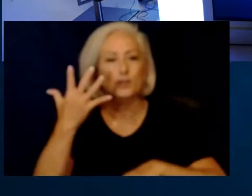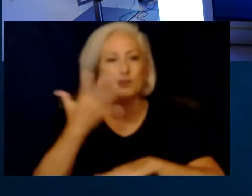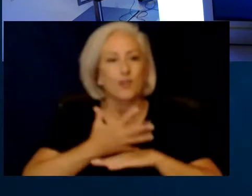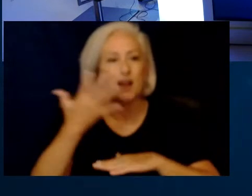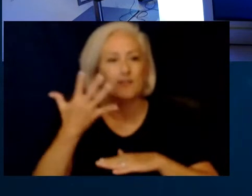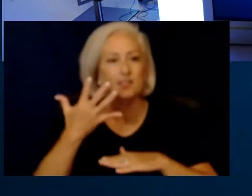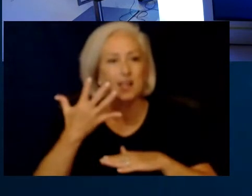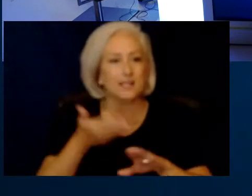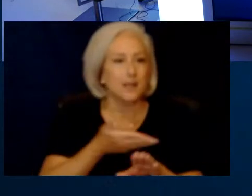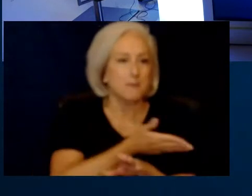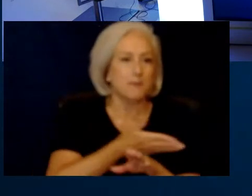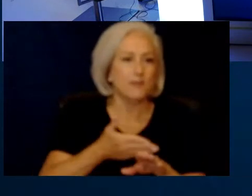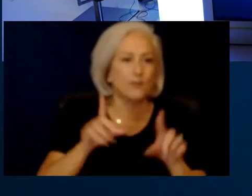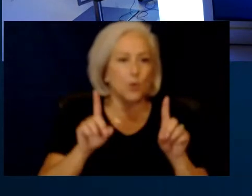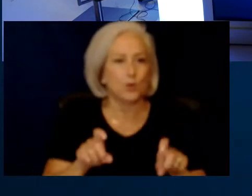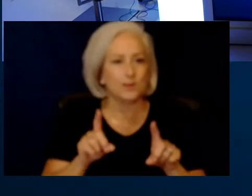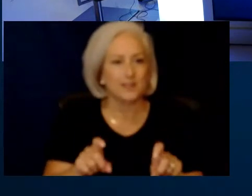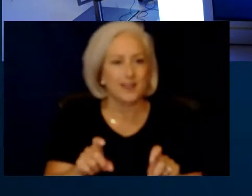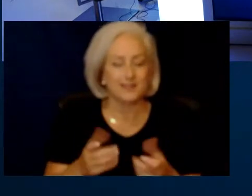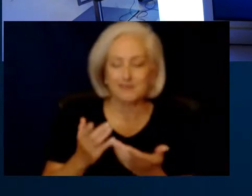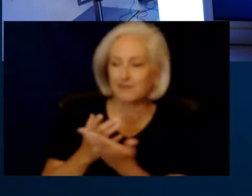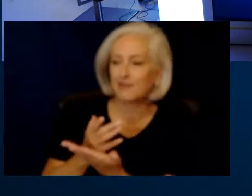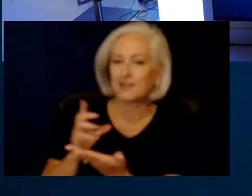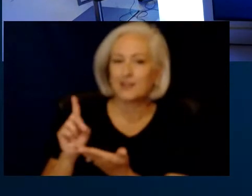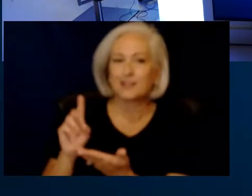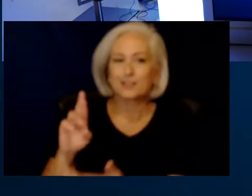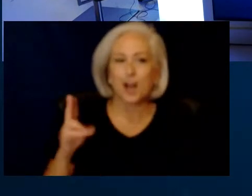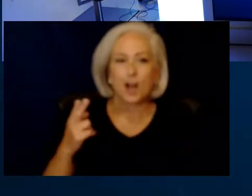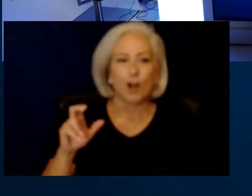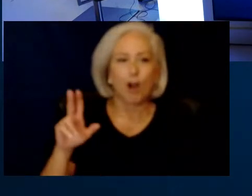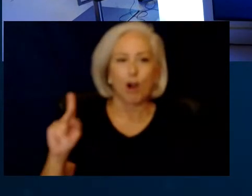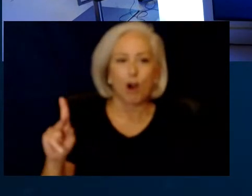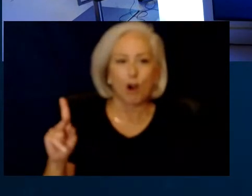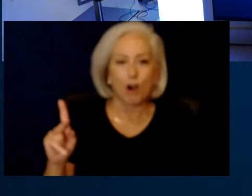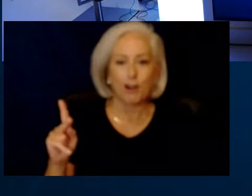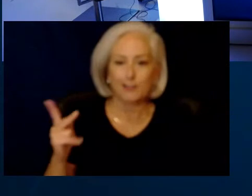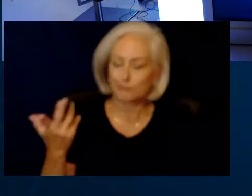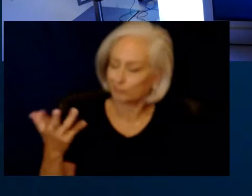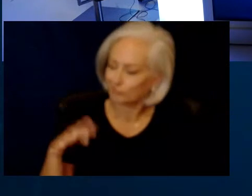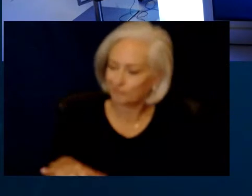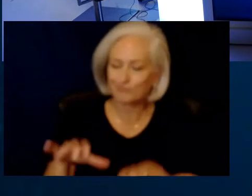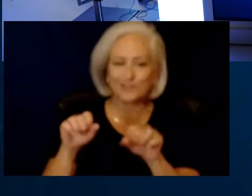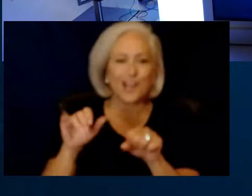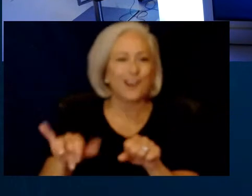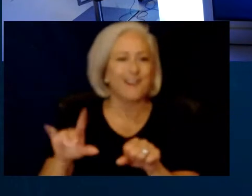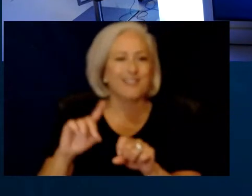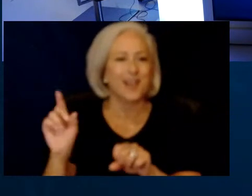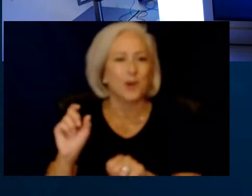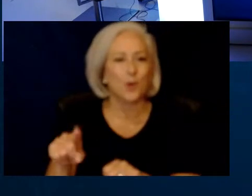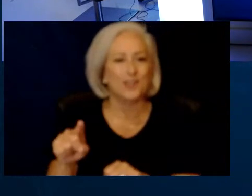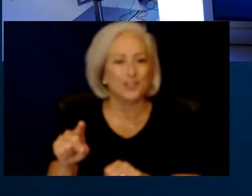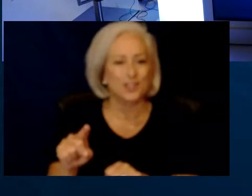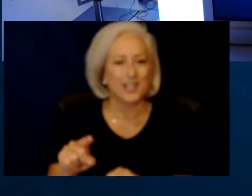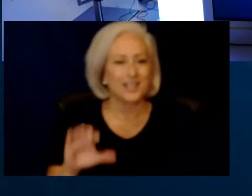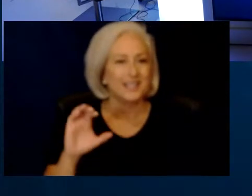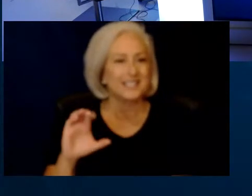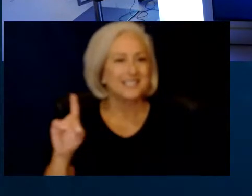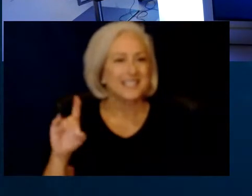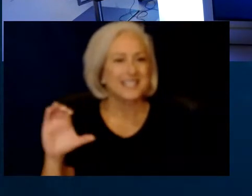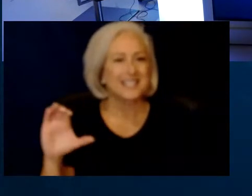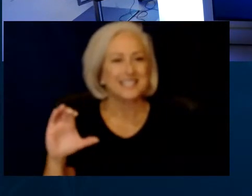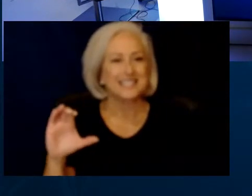Doc Hawk is in the house. So, Hawkeye, let's take this one on because the CDC guidelines were written a while back.